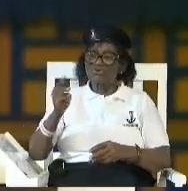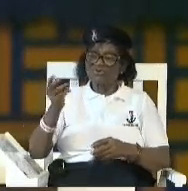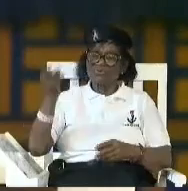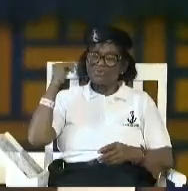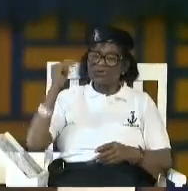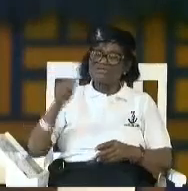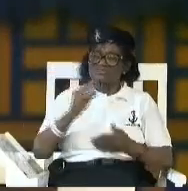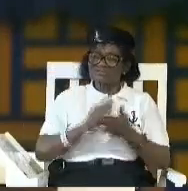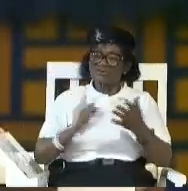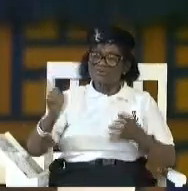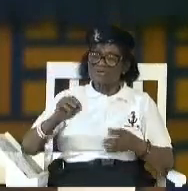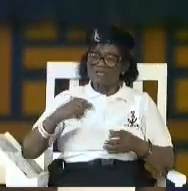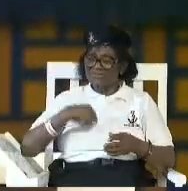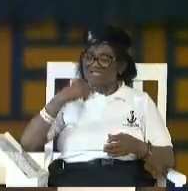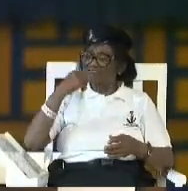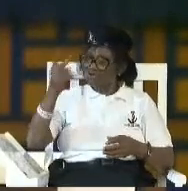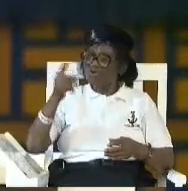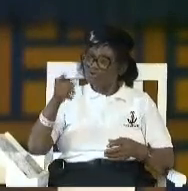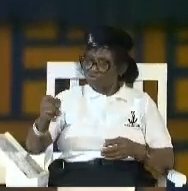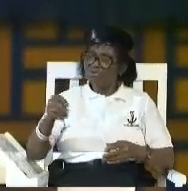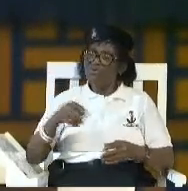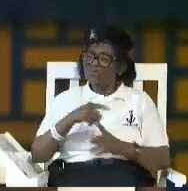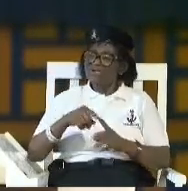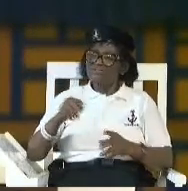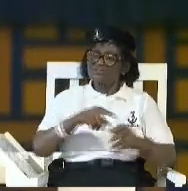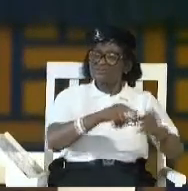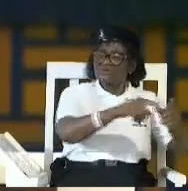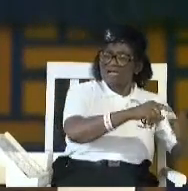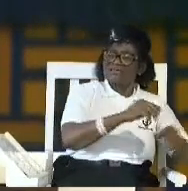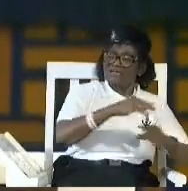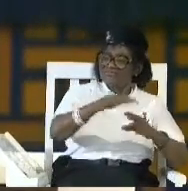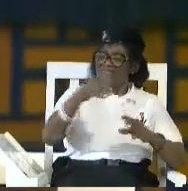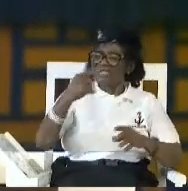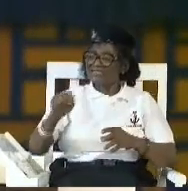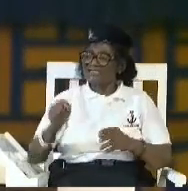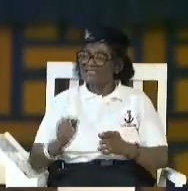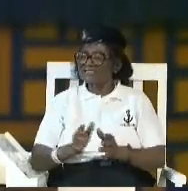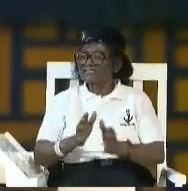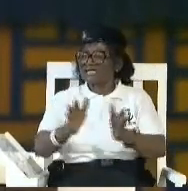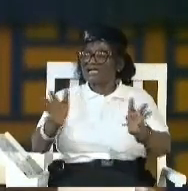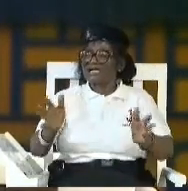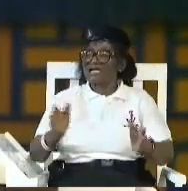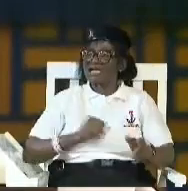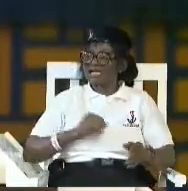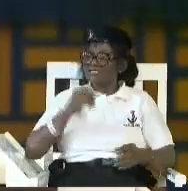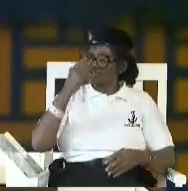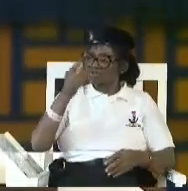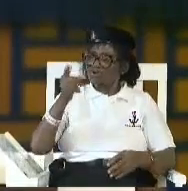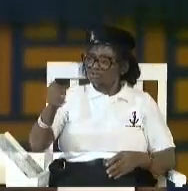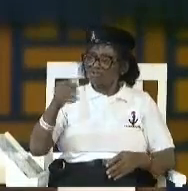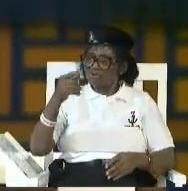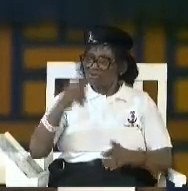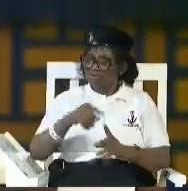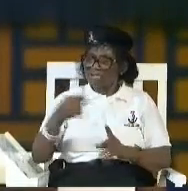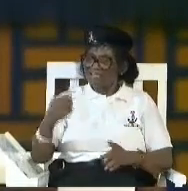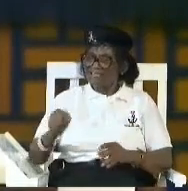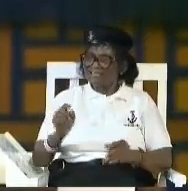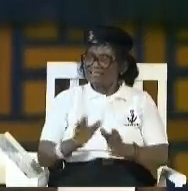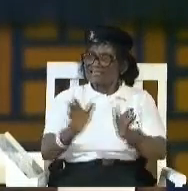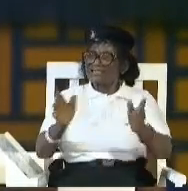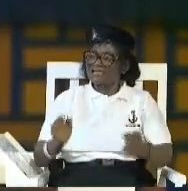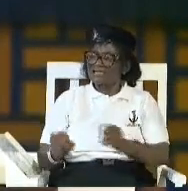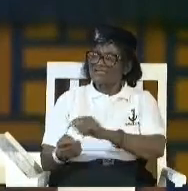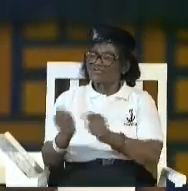I saw you when you ran after the general. I saw you when the general turned around to meet